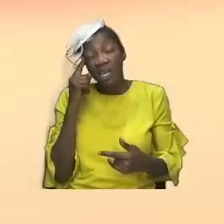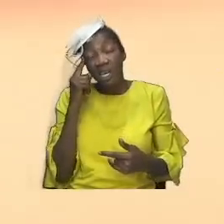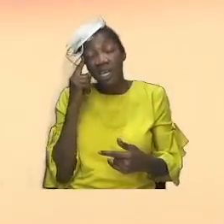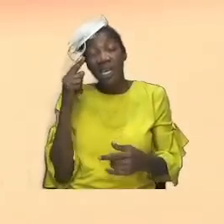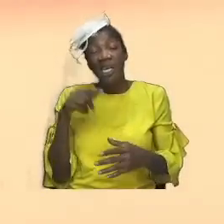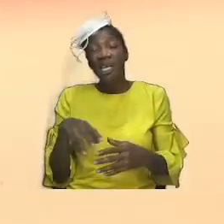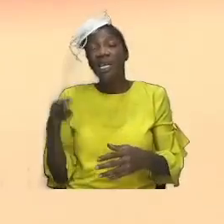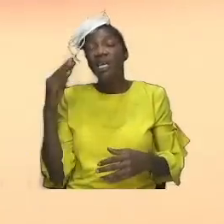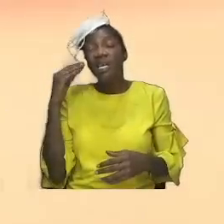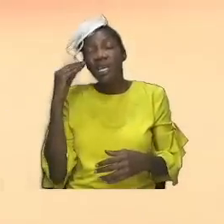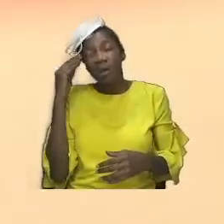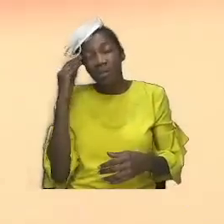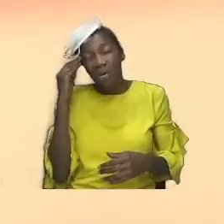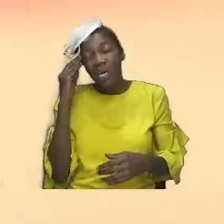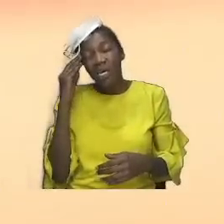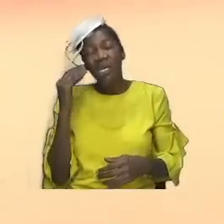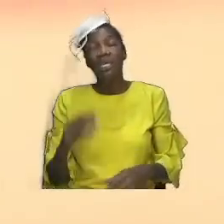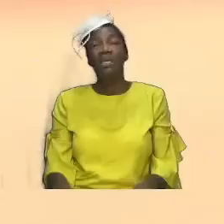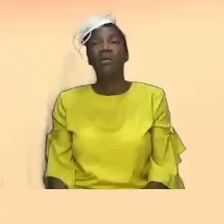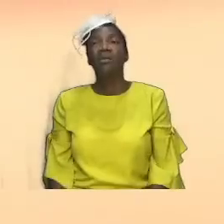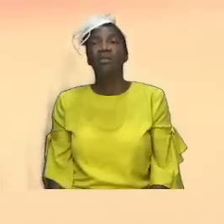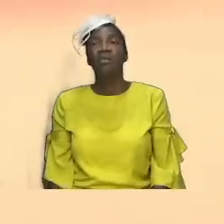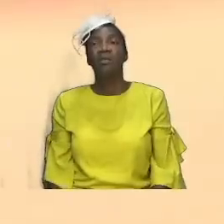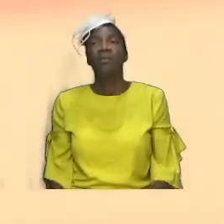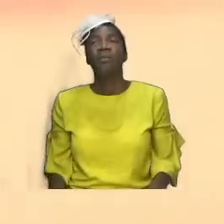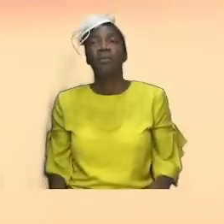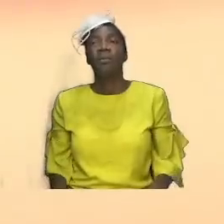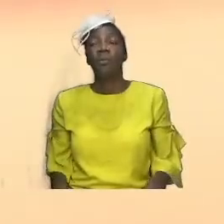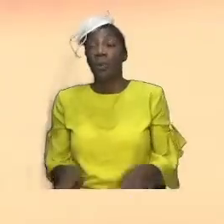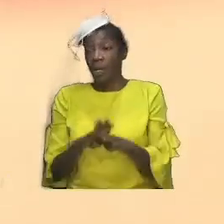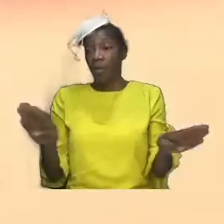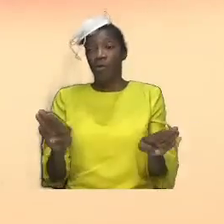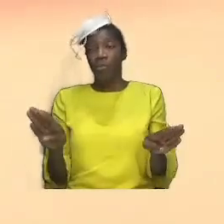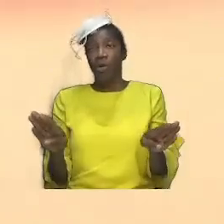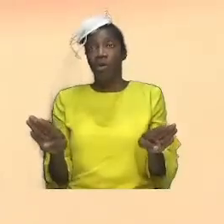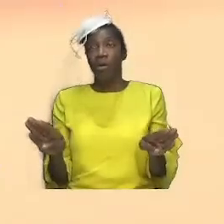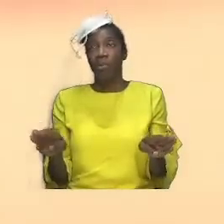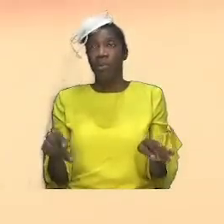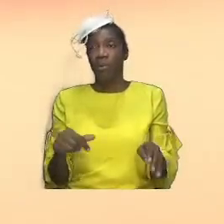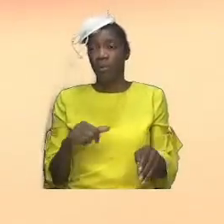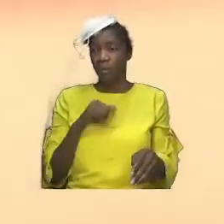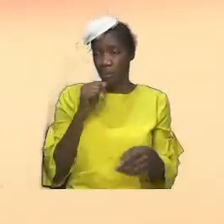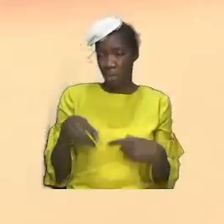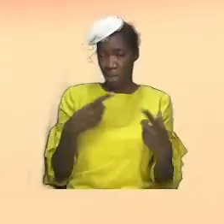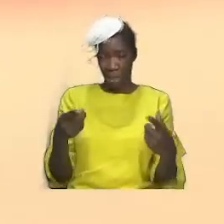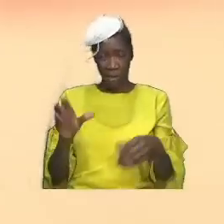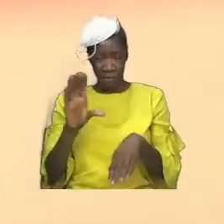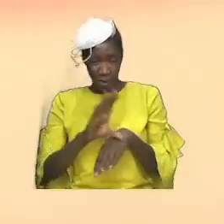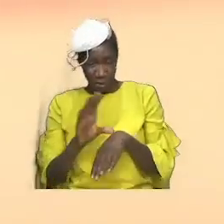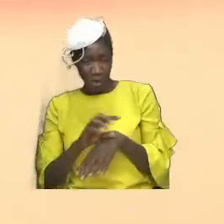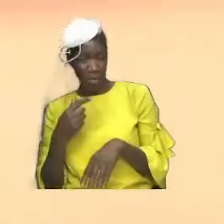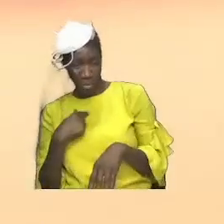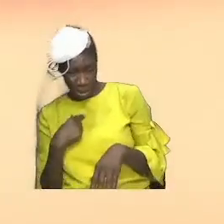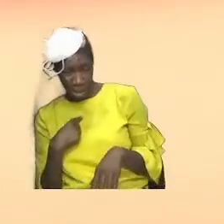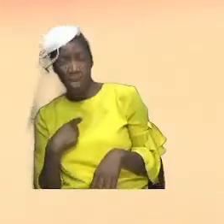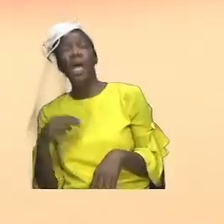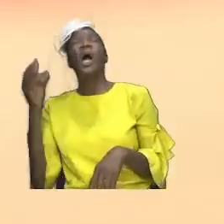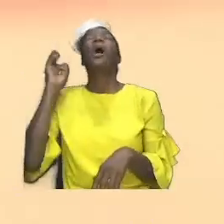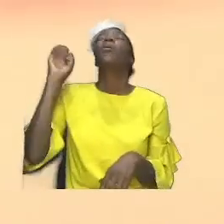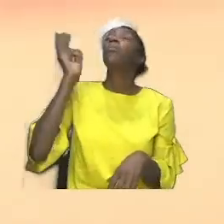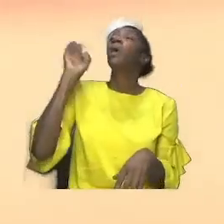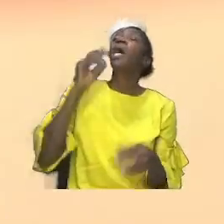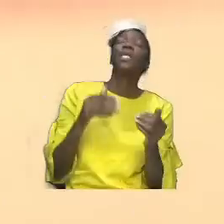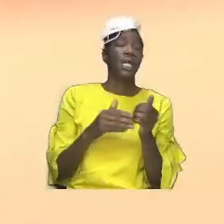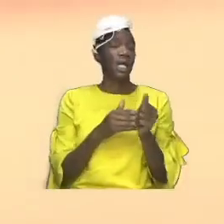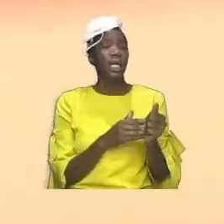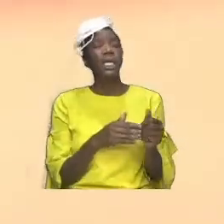minds. Sometimes we don't say it, but in our minds, and that is going to be opened up. I'm not giving it to church and make pastor and the leaders them take it and do what